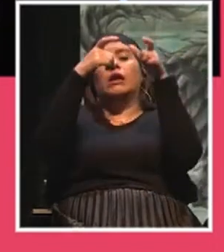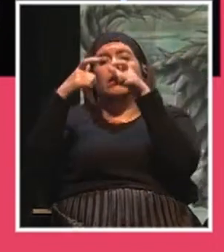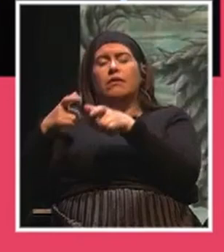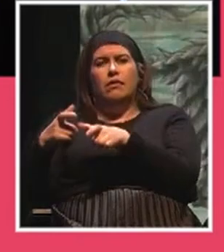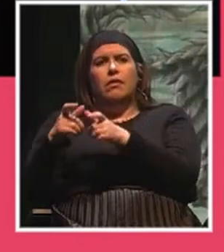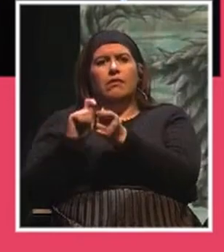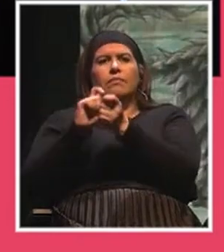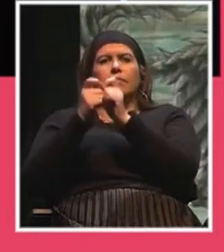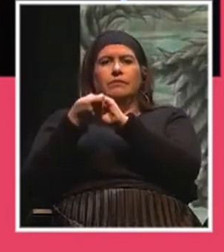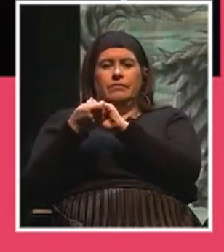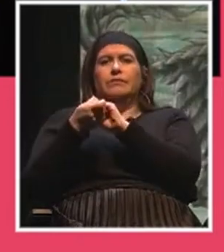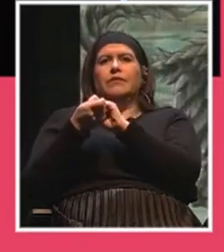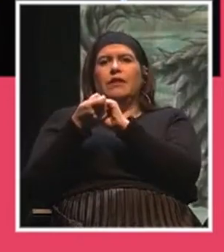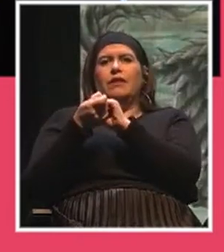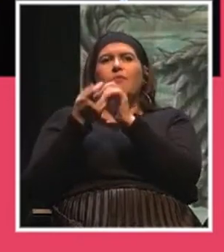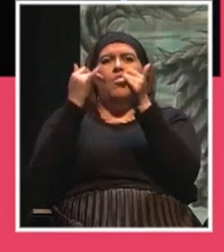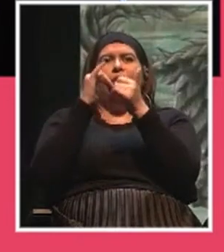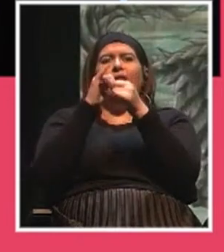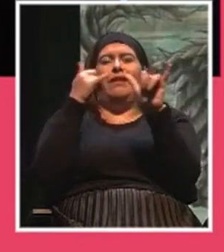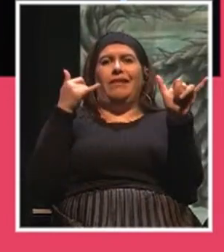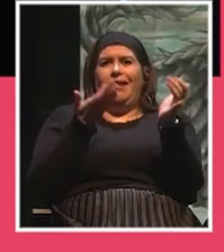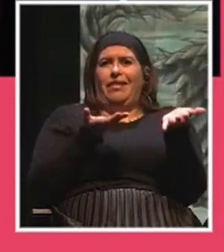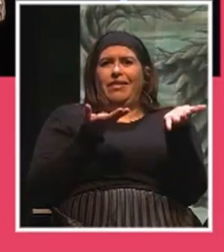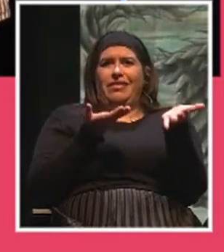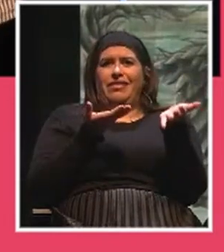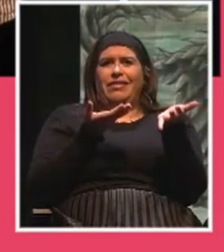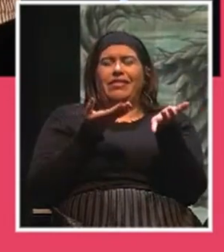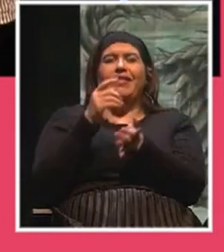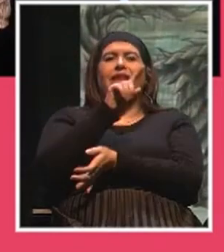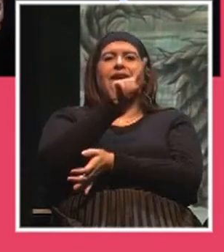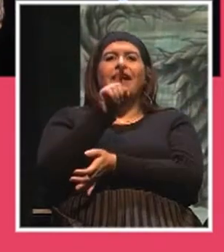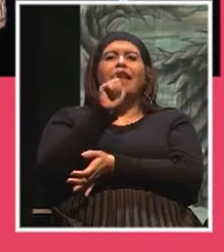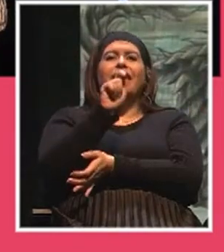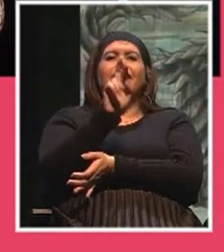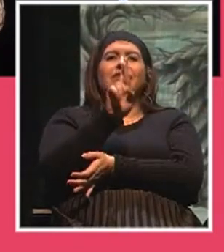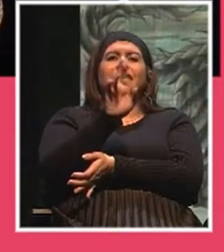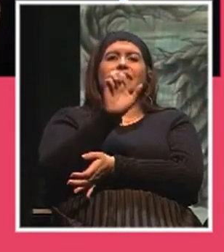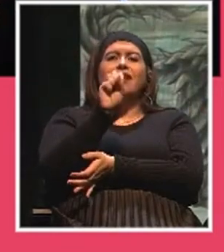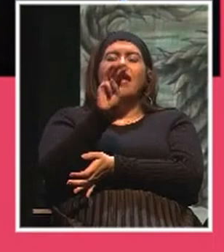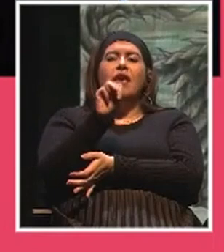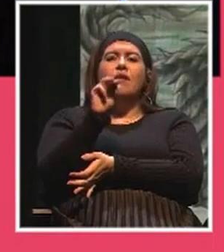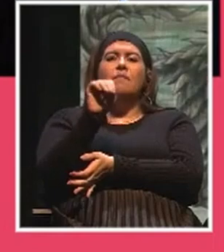of digital disruption. And that's a whole other